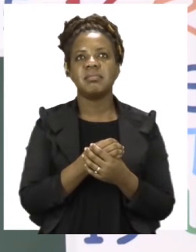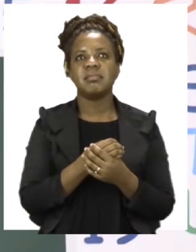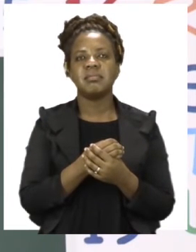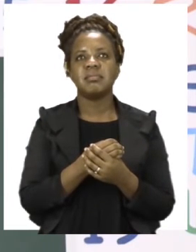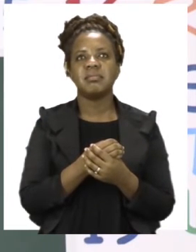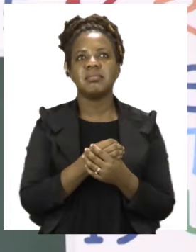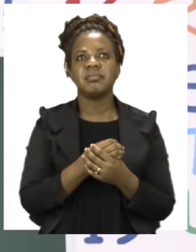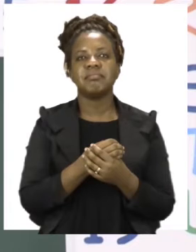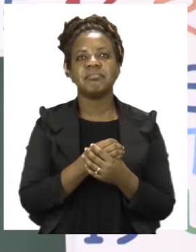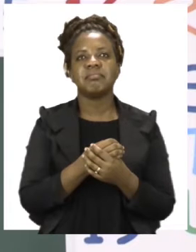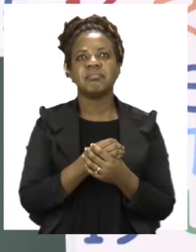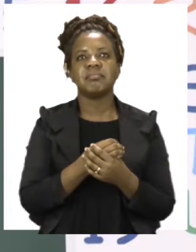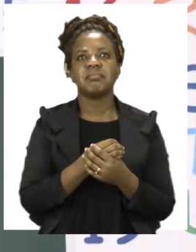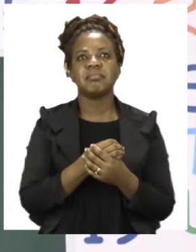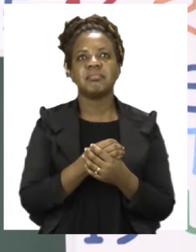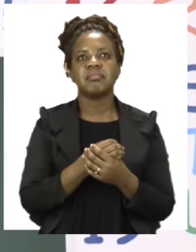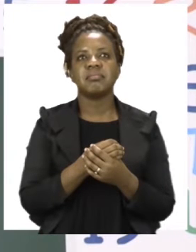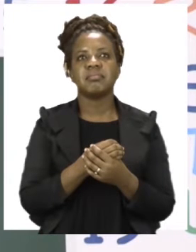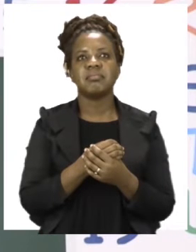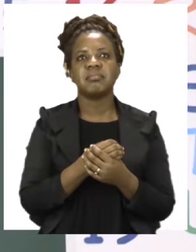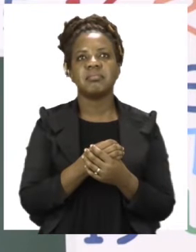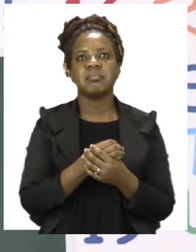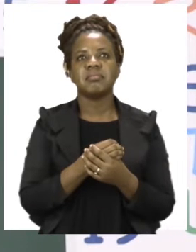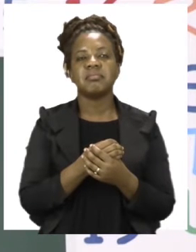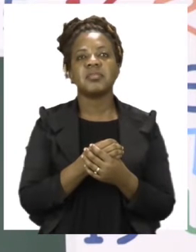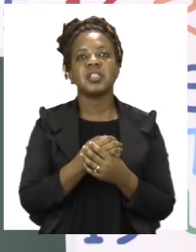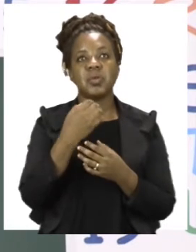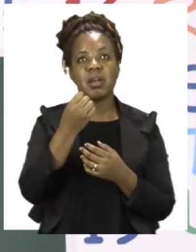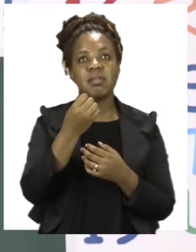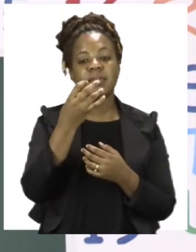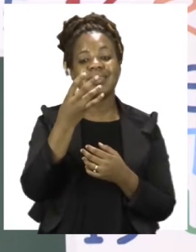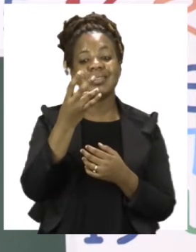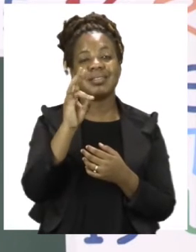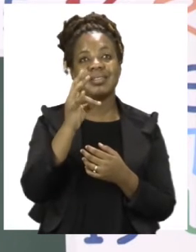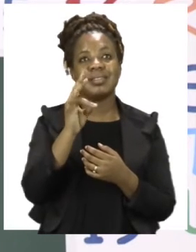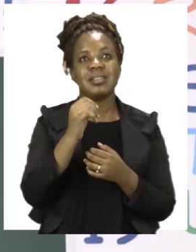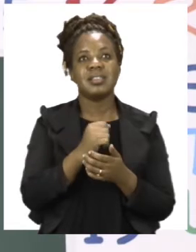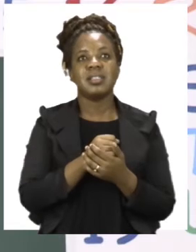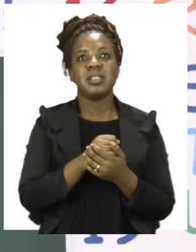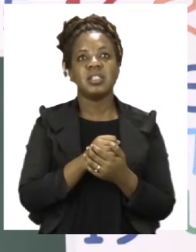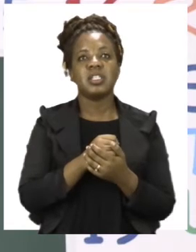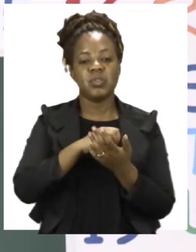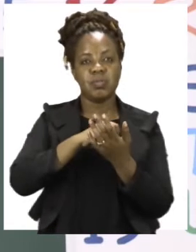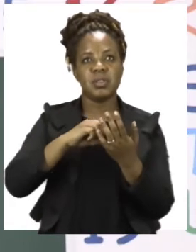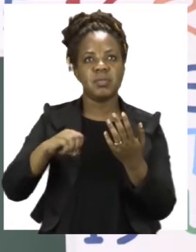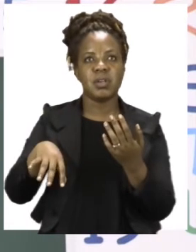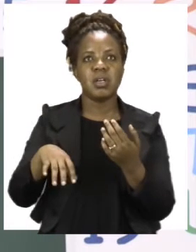still use our fingers. We have 7 and we are going to take away